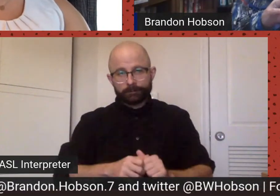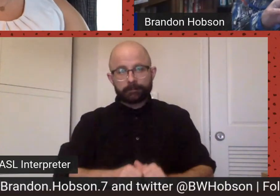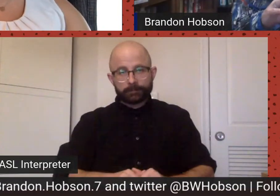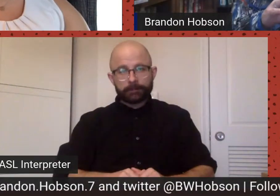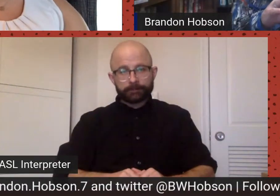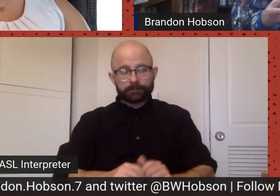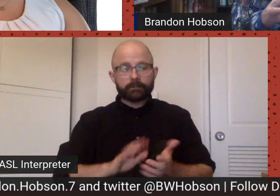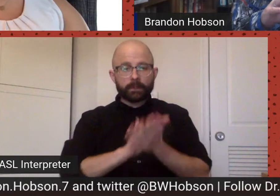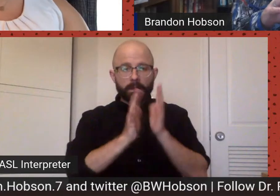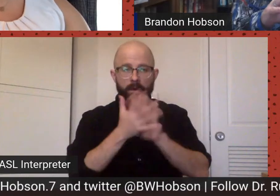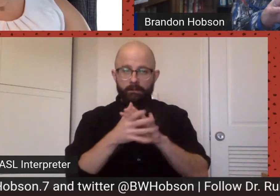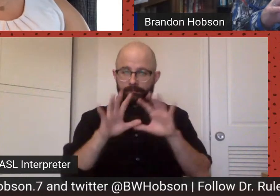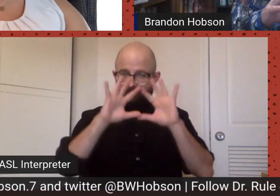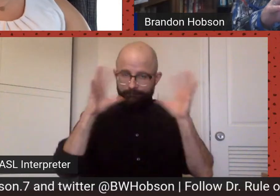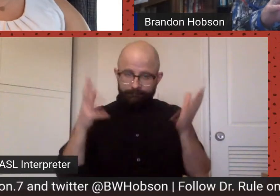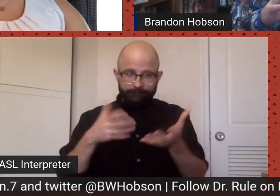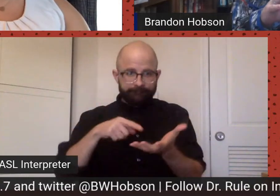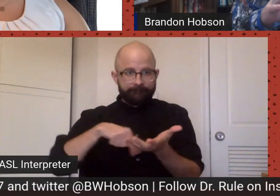combine. And